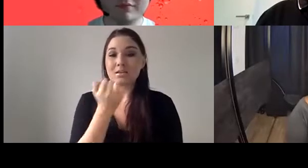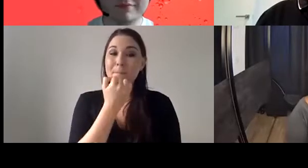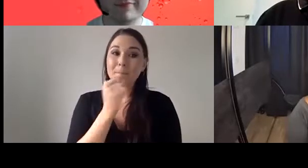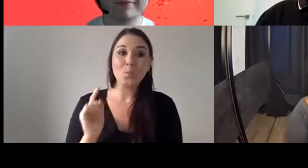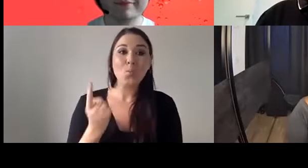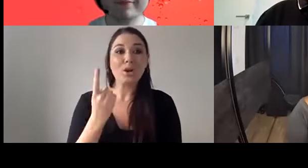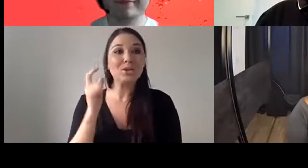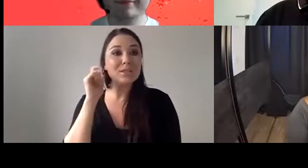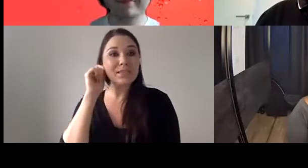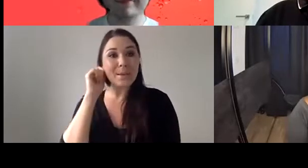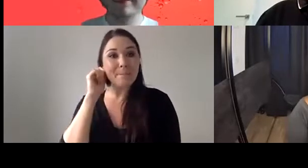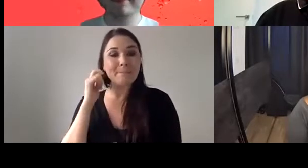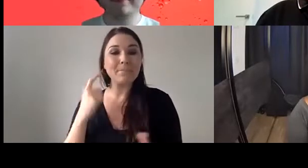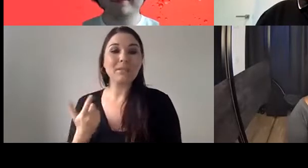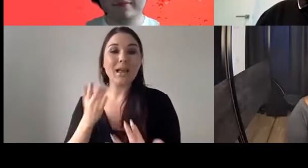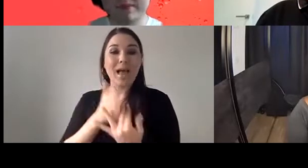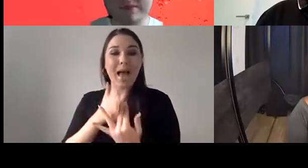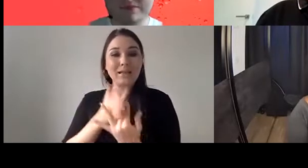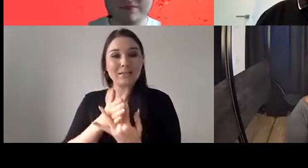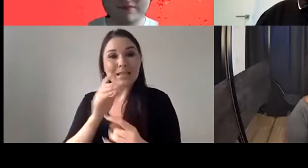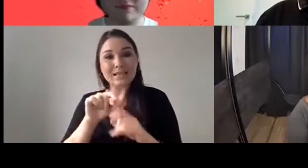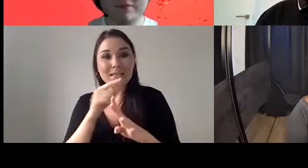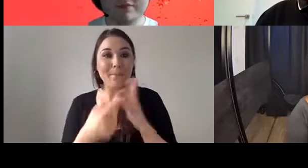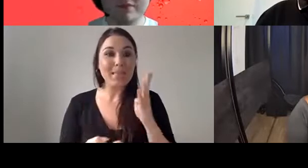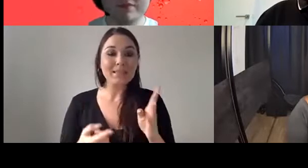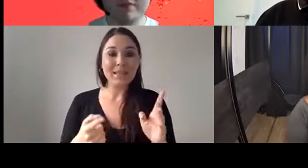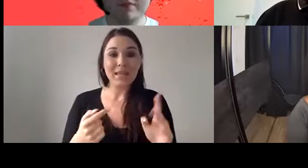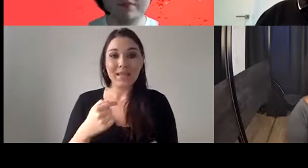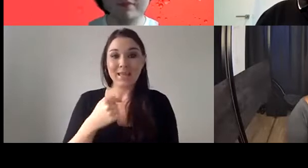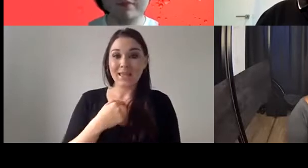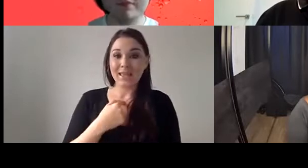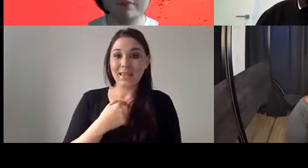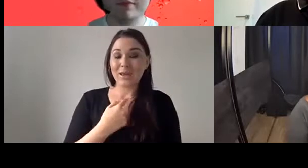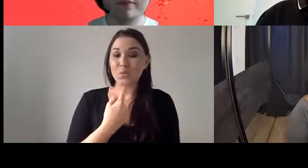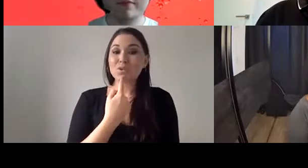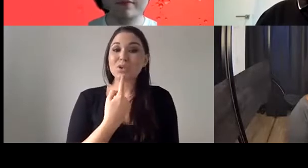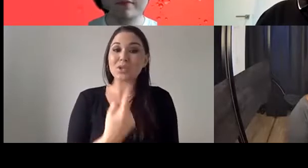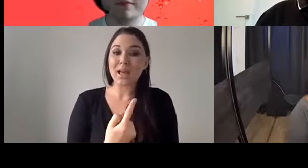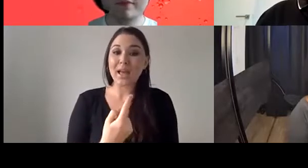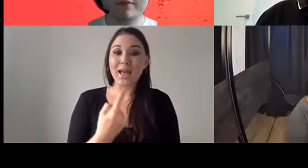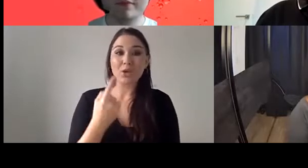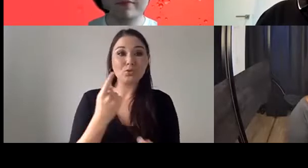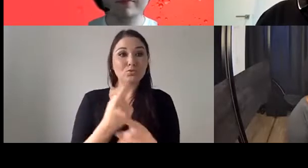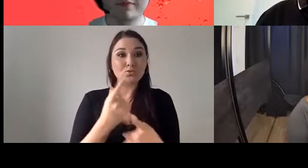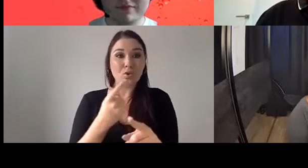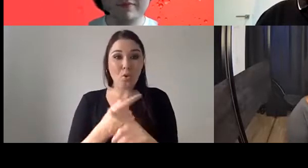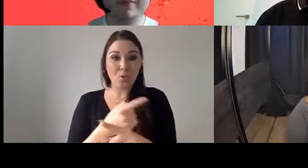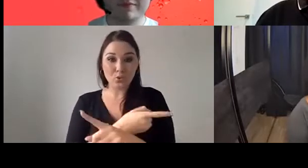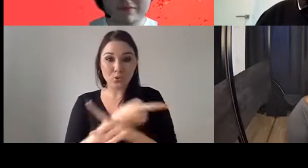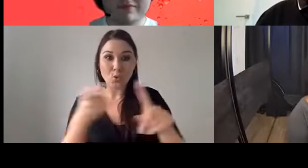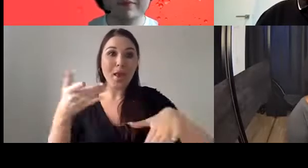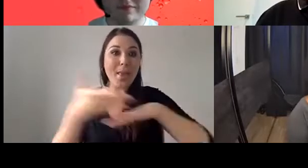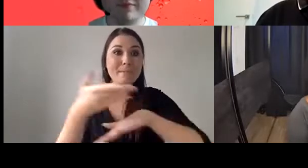tips regarding accessibility, I would say first and foremost, talk to your employee and ask what they